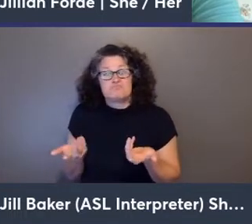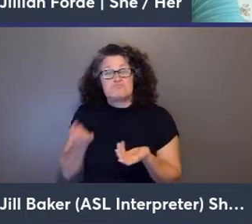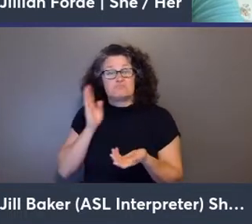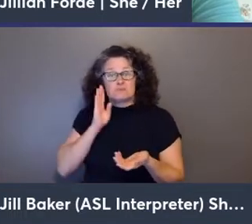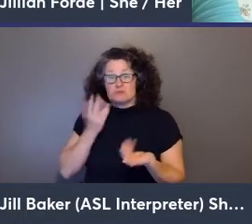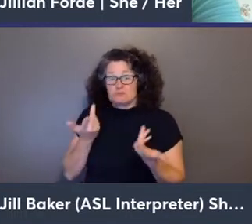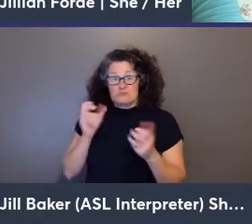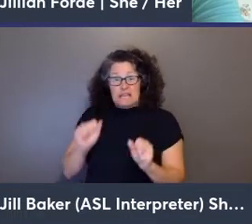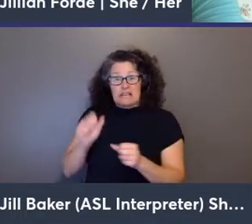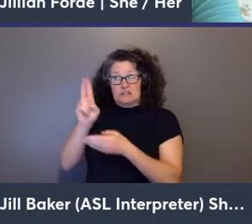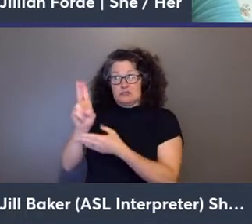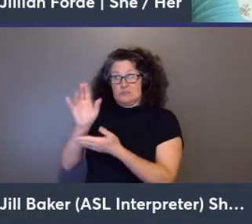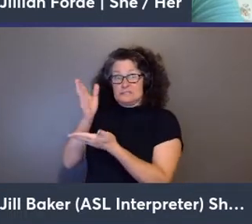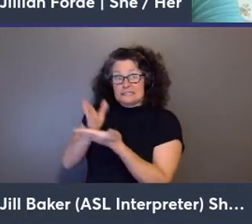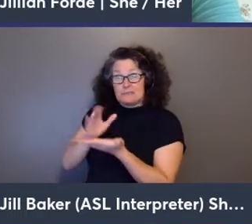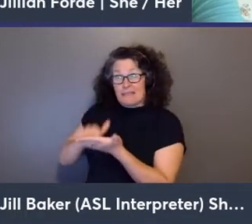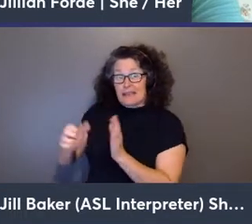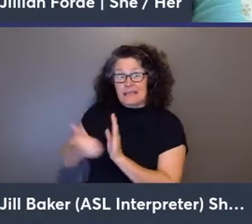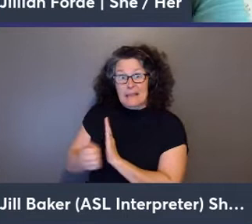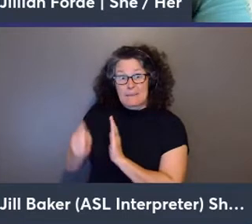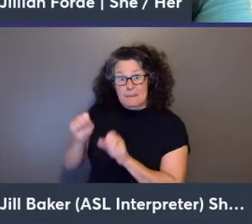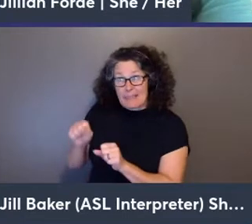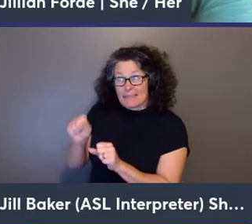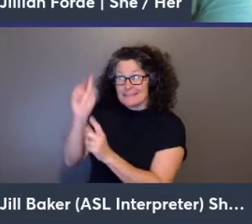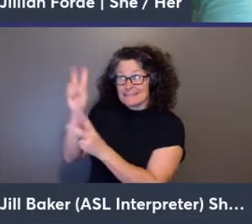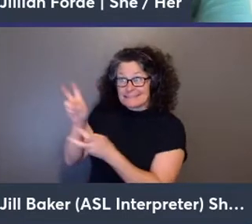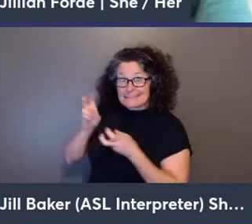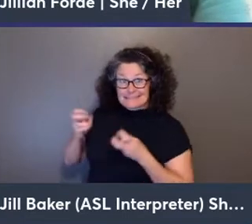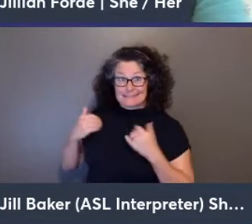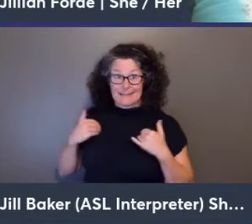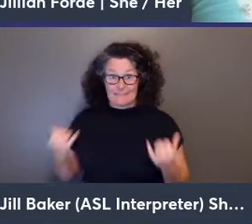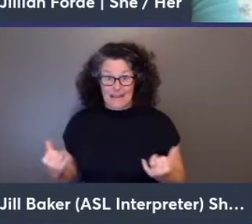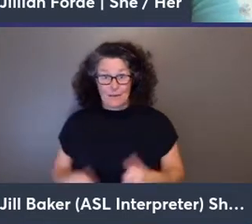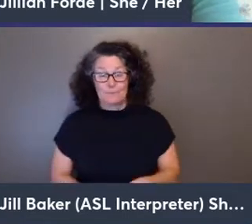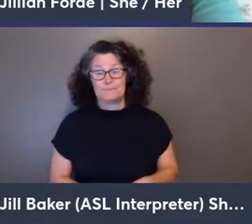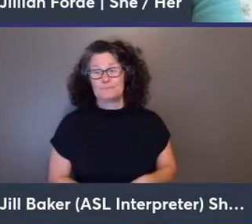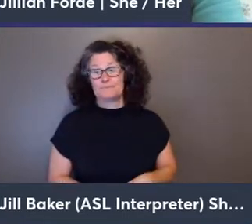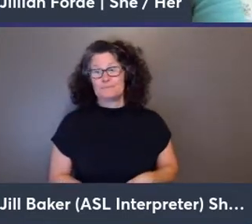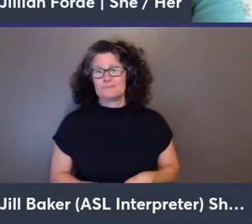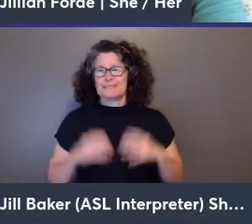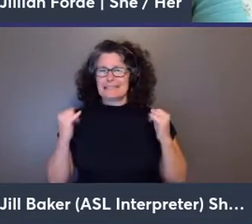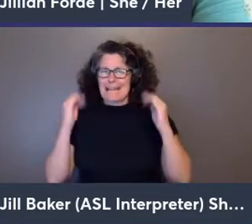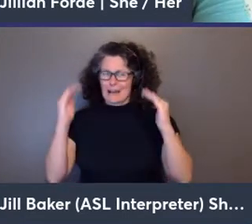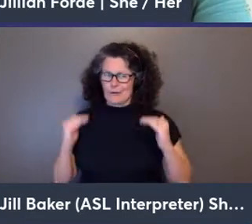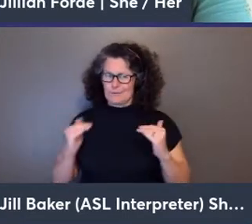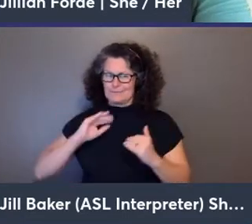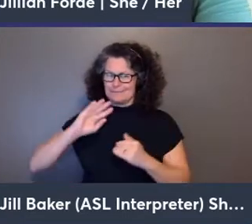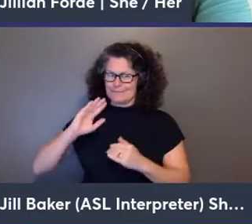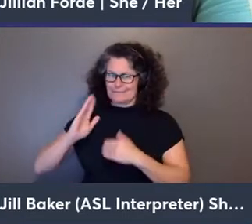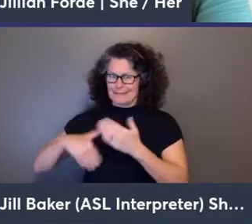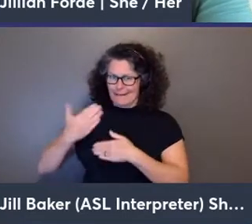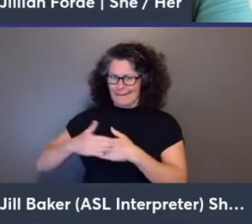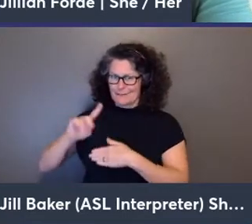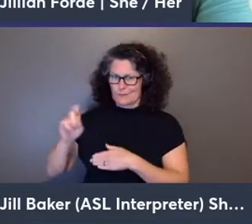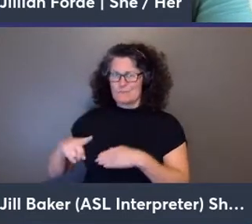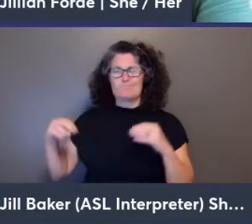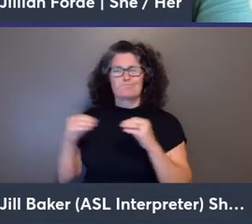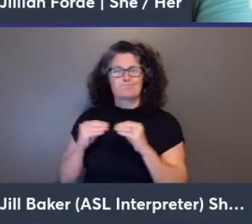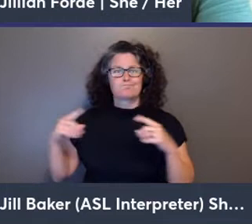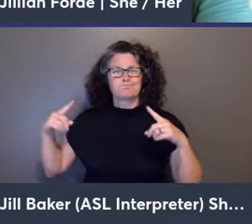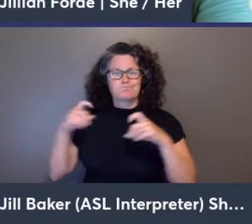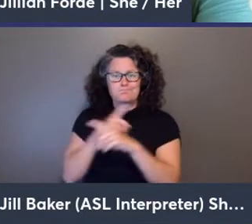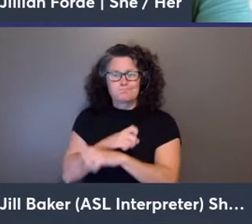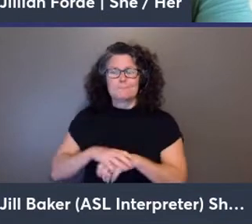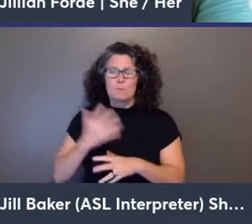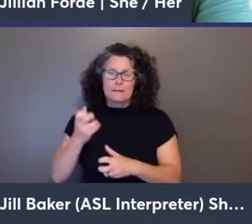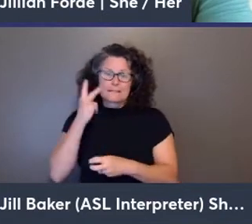directly using some of the capability that we have now. And now things getting a little bit complicated. People want to see the total